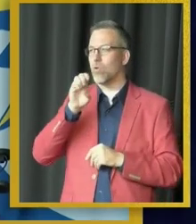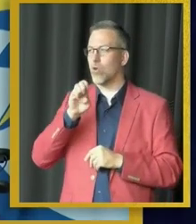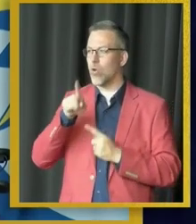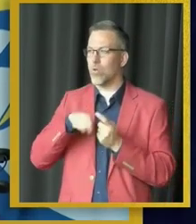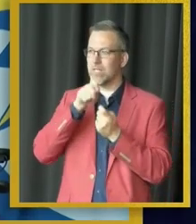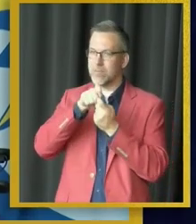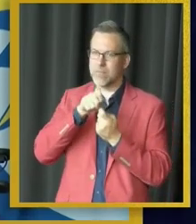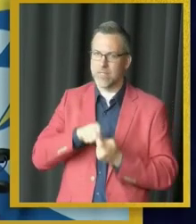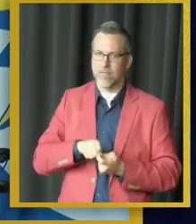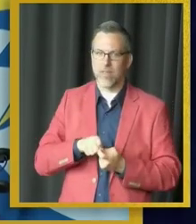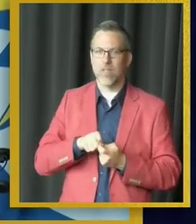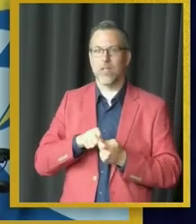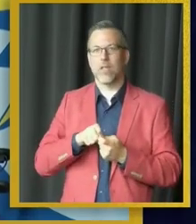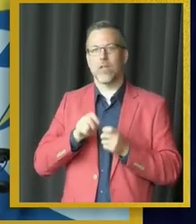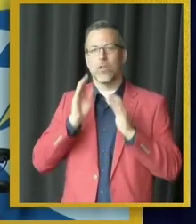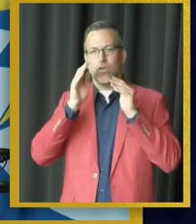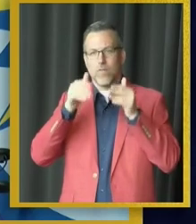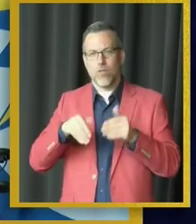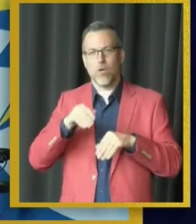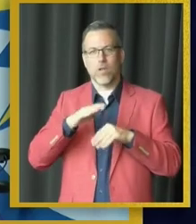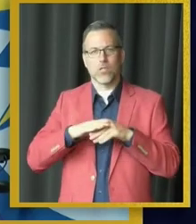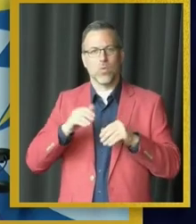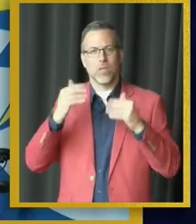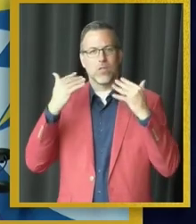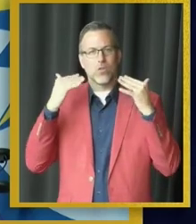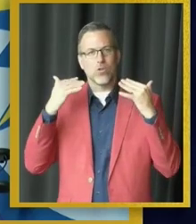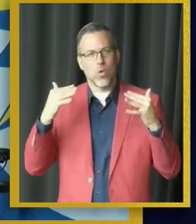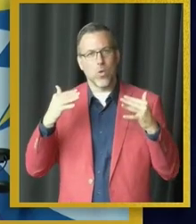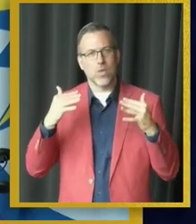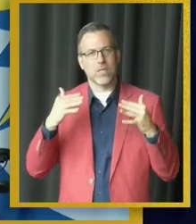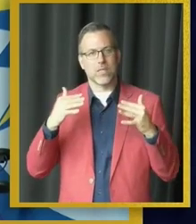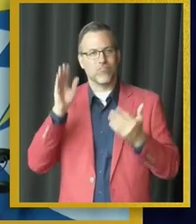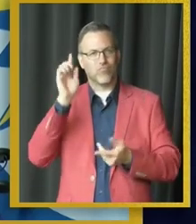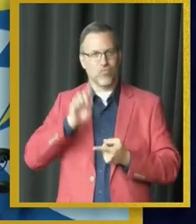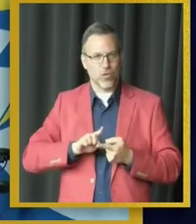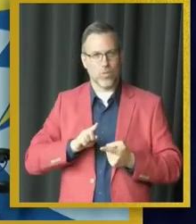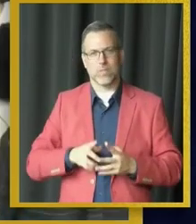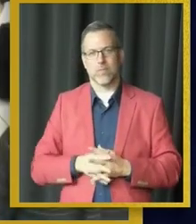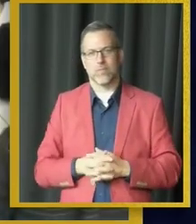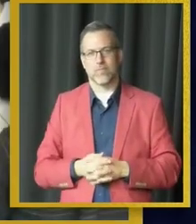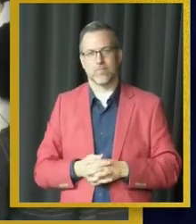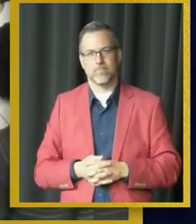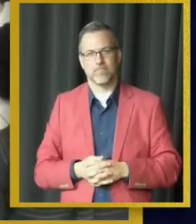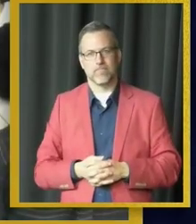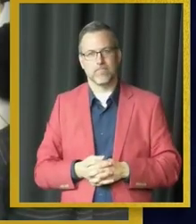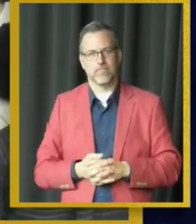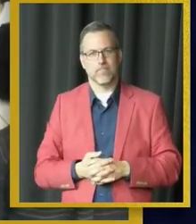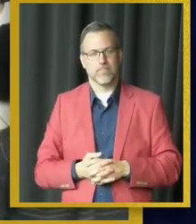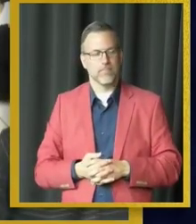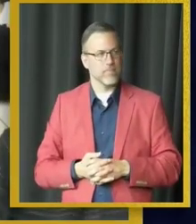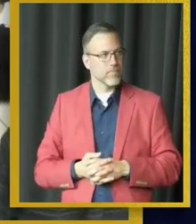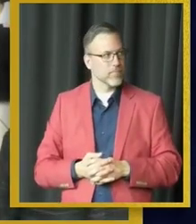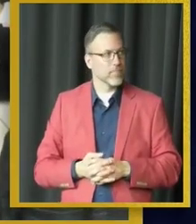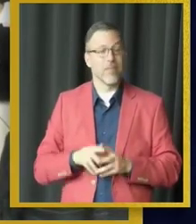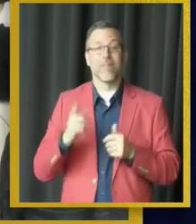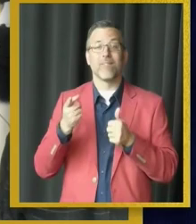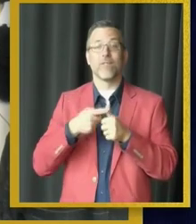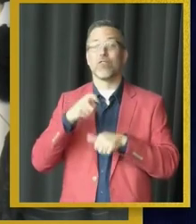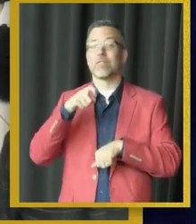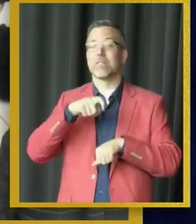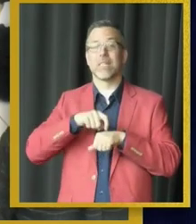specifically to deal with noise enforcement. Great. First time